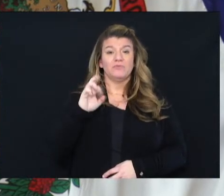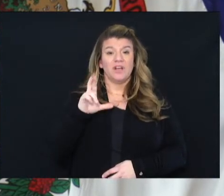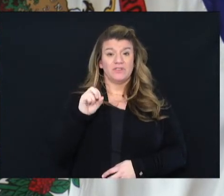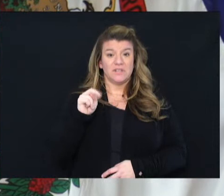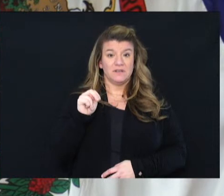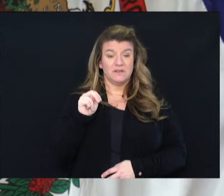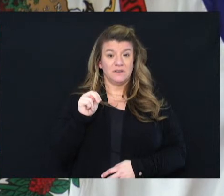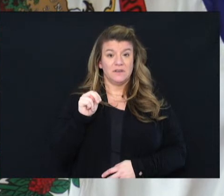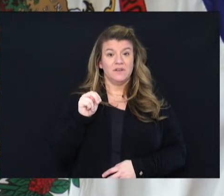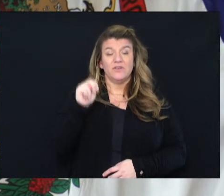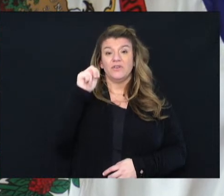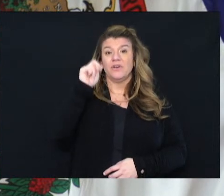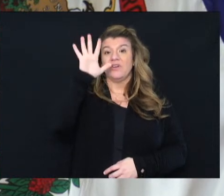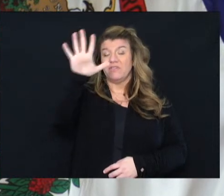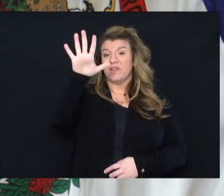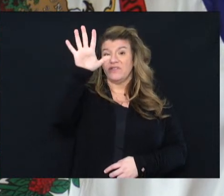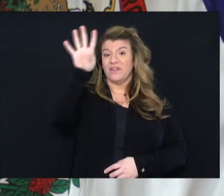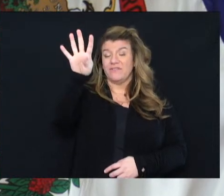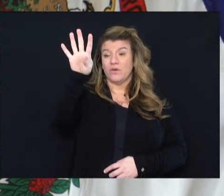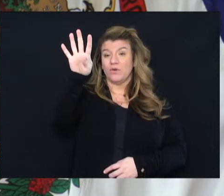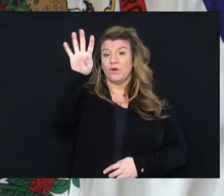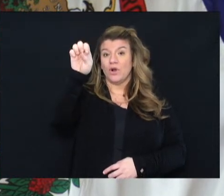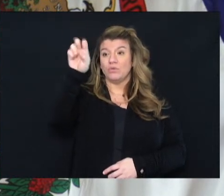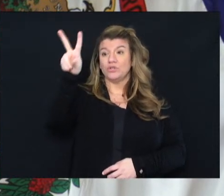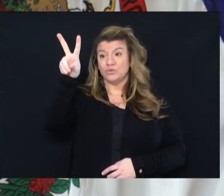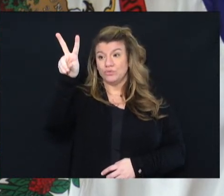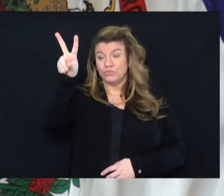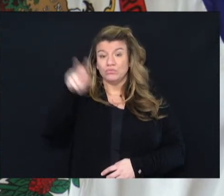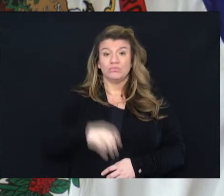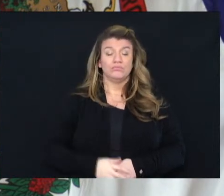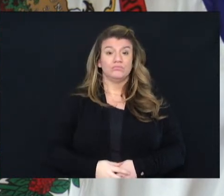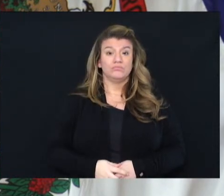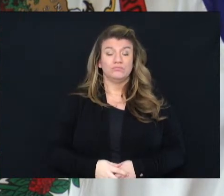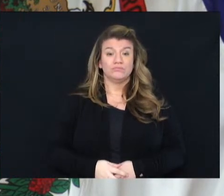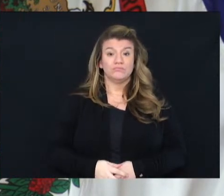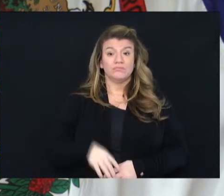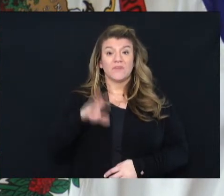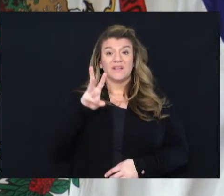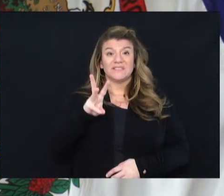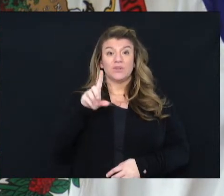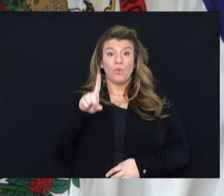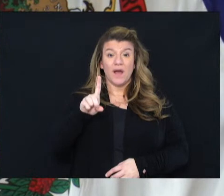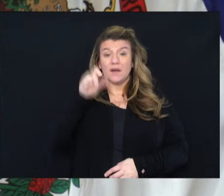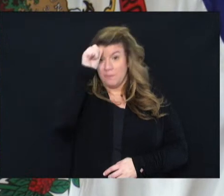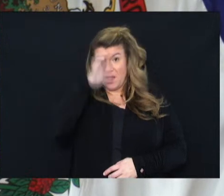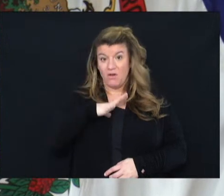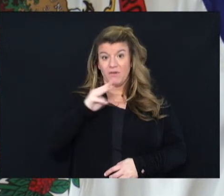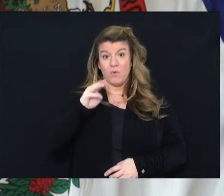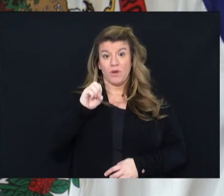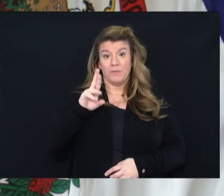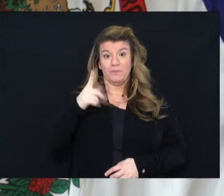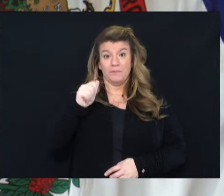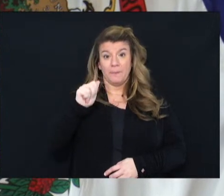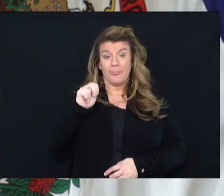County. The 5,402nd death of a 61-year-old male from Morgan County.